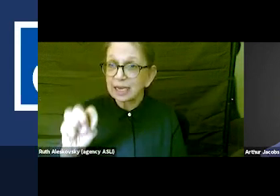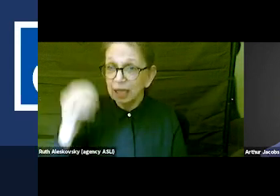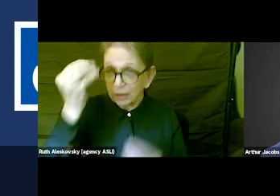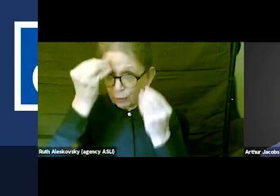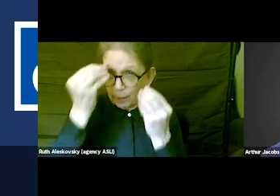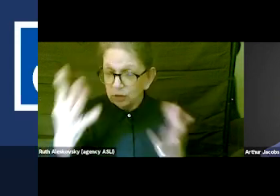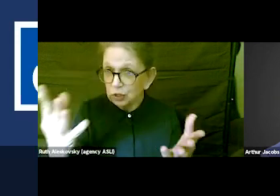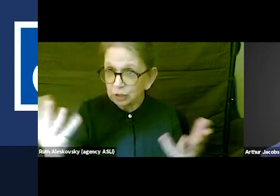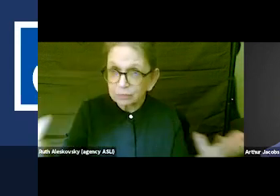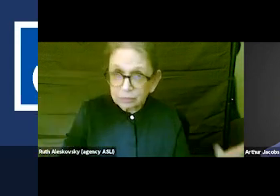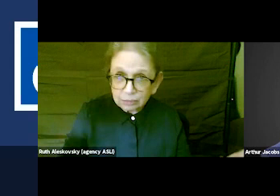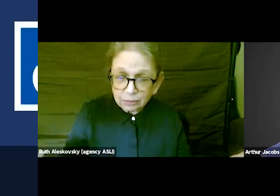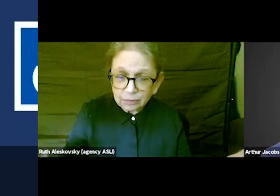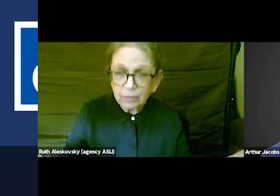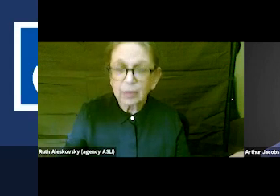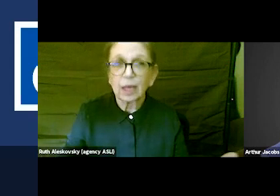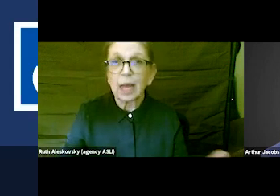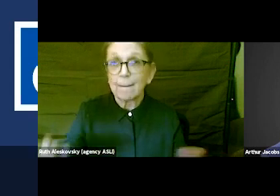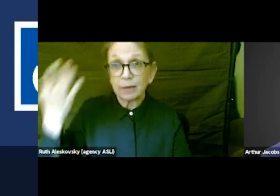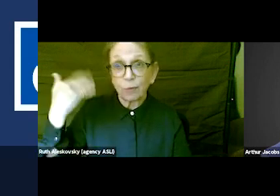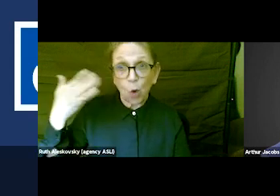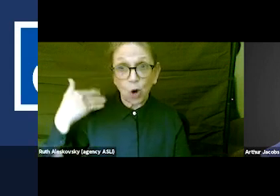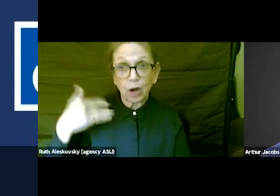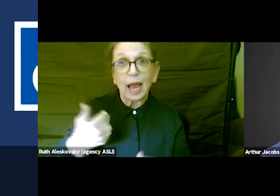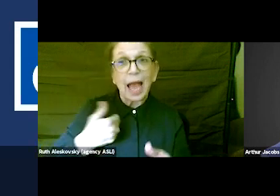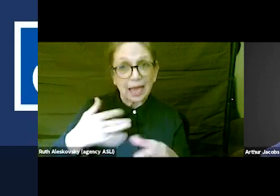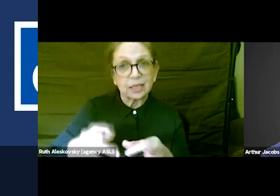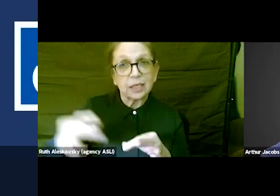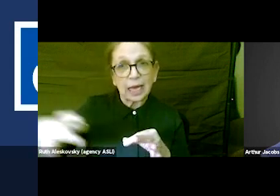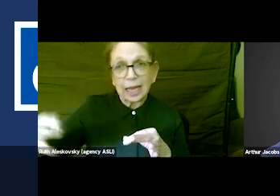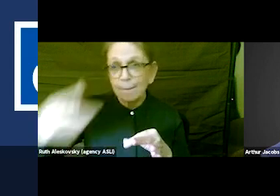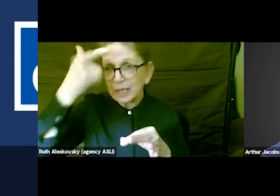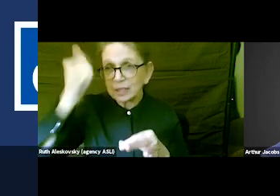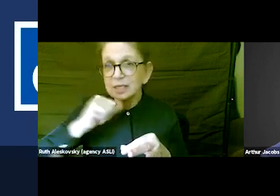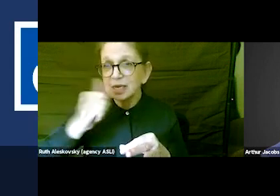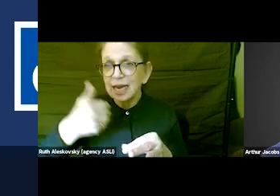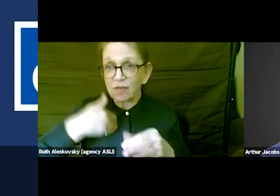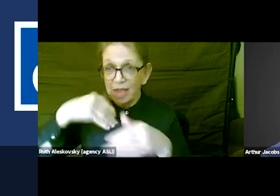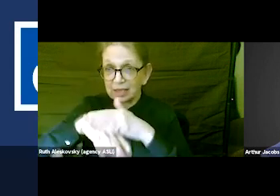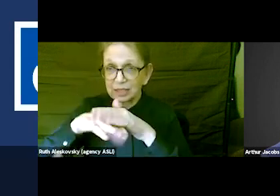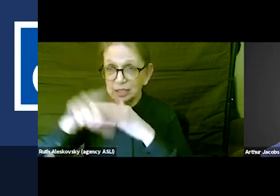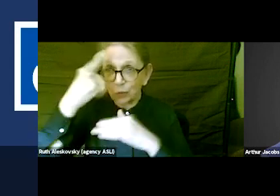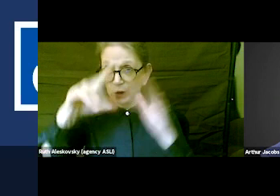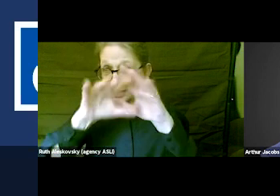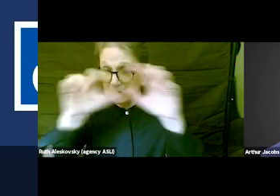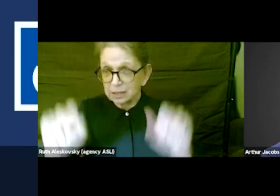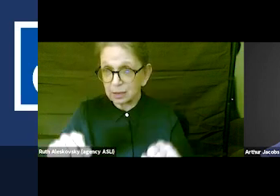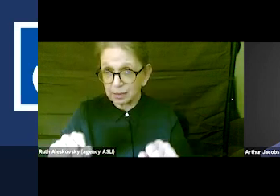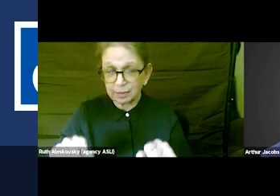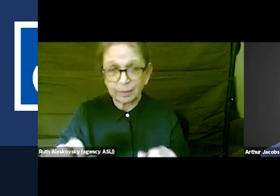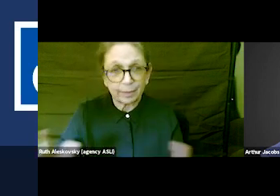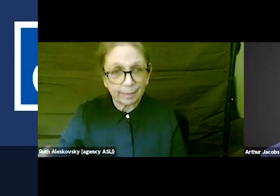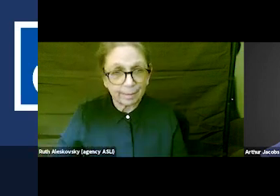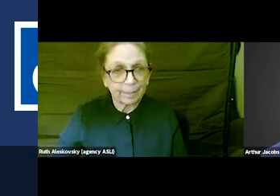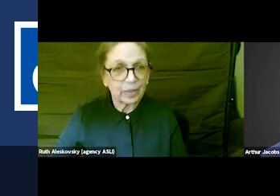be updated. Now you can go in, on the fly, update your profile and just keep it all current as you move through the